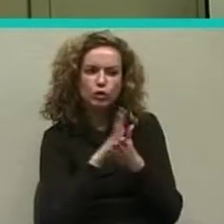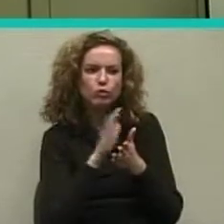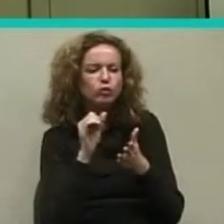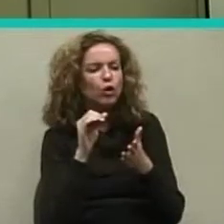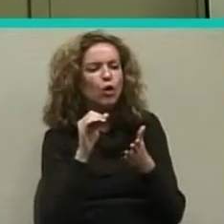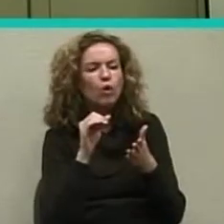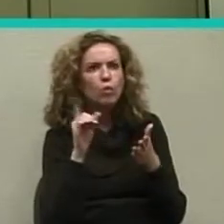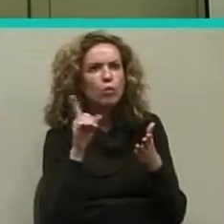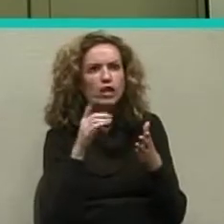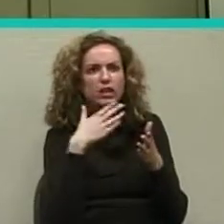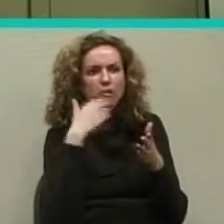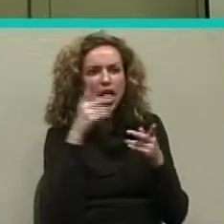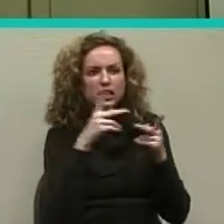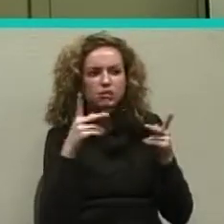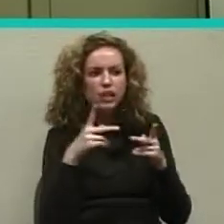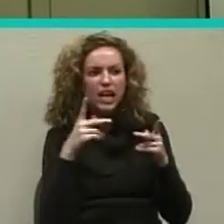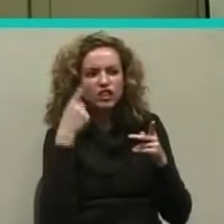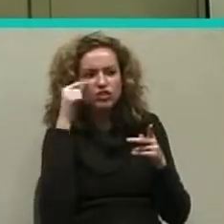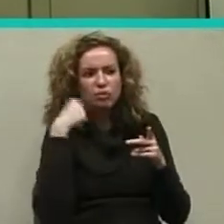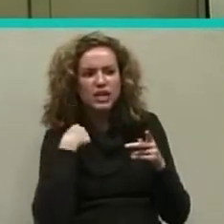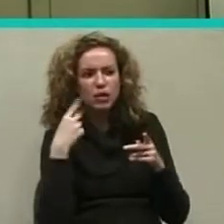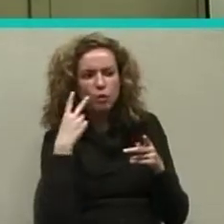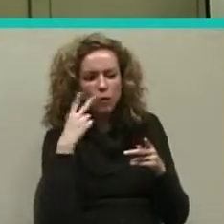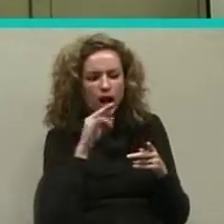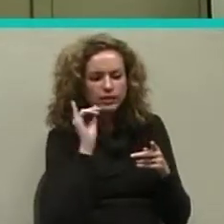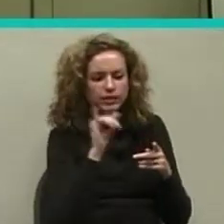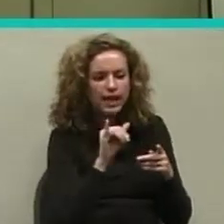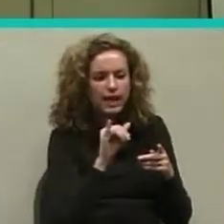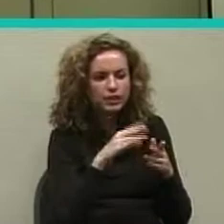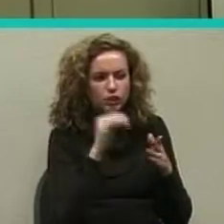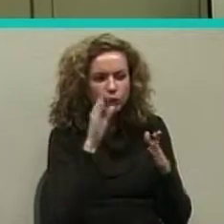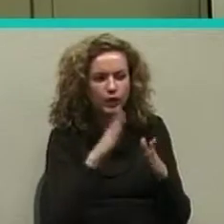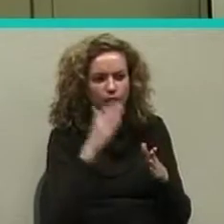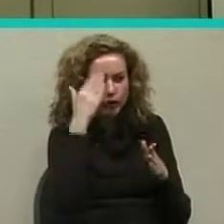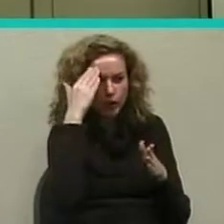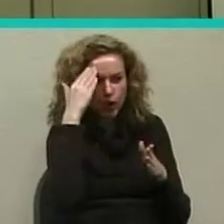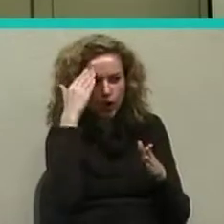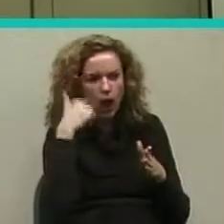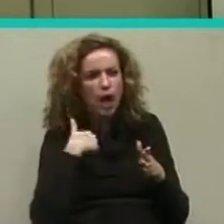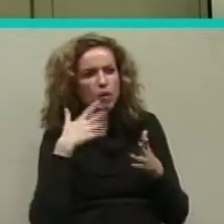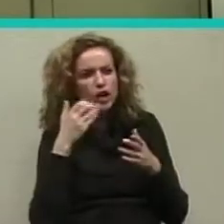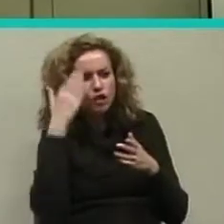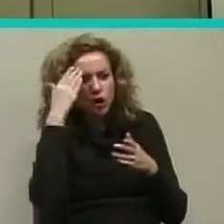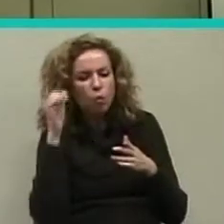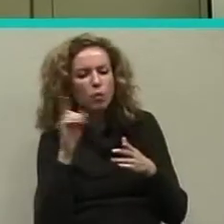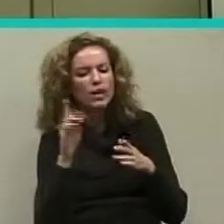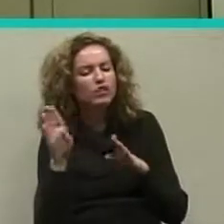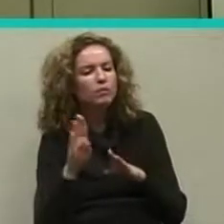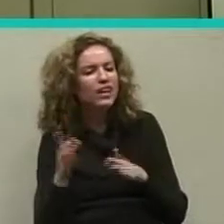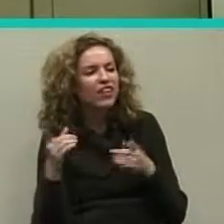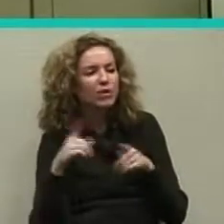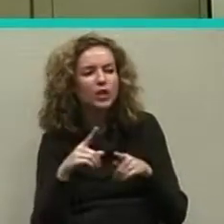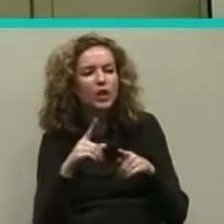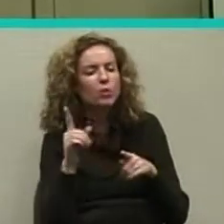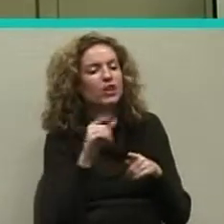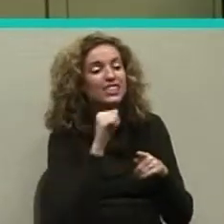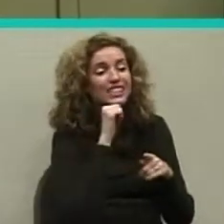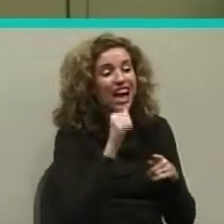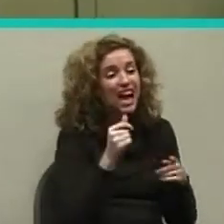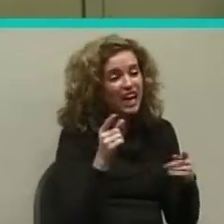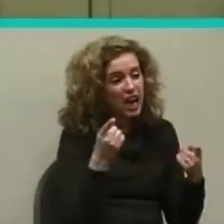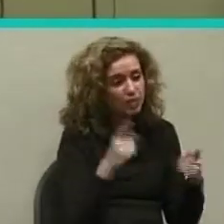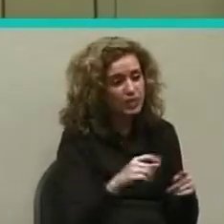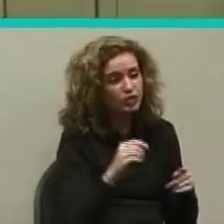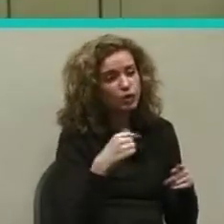kid? What day, what time, where? And I want to watch him where he's doing it and where he's not doing it, so I can get a sense of what's